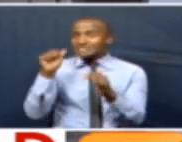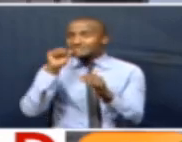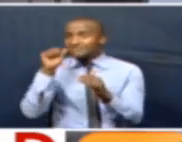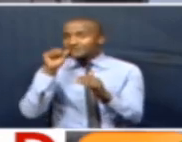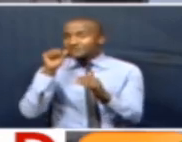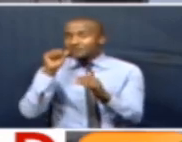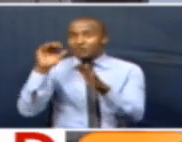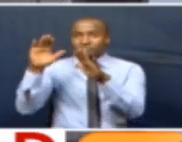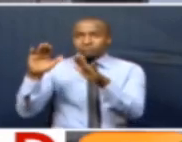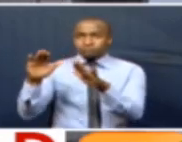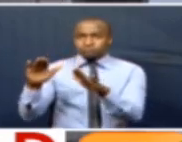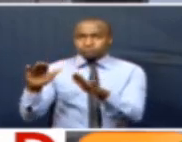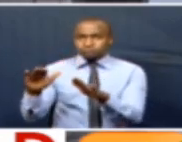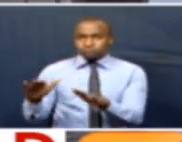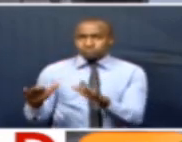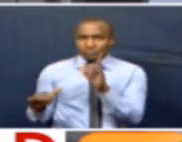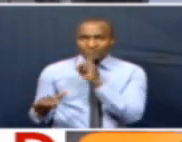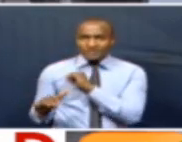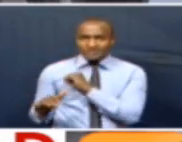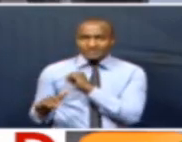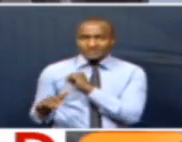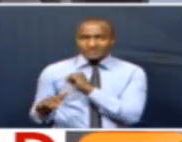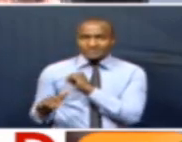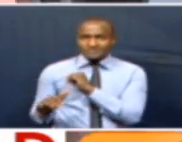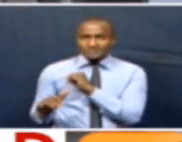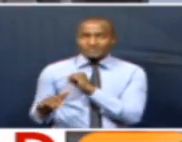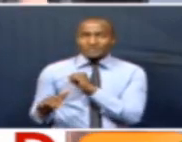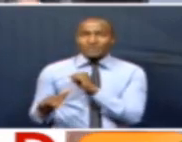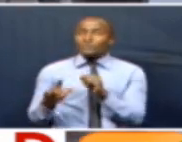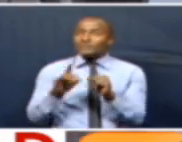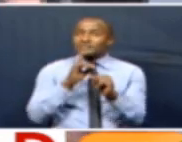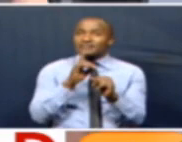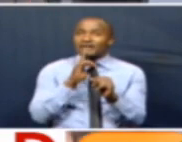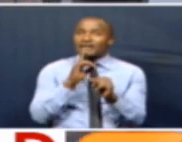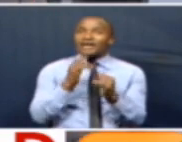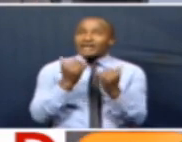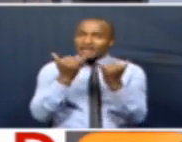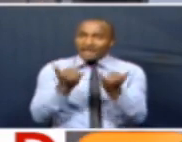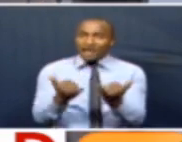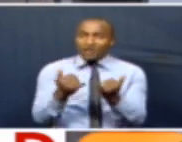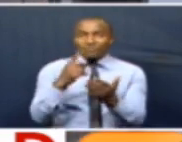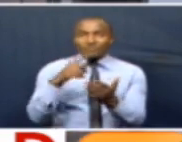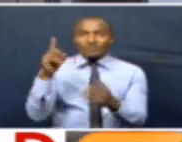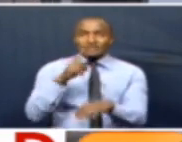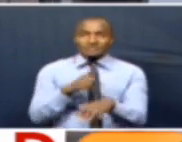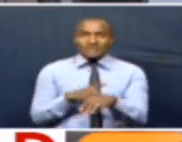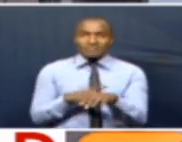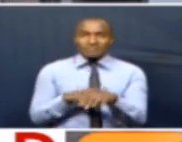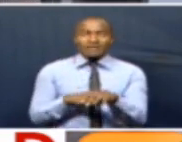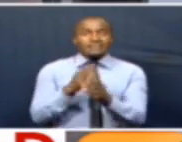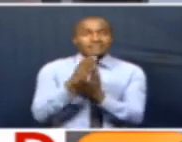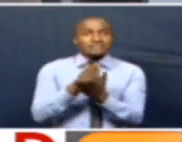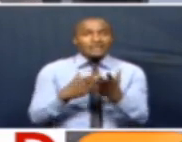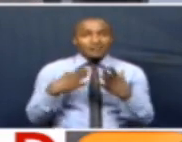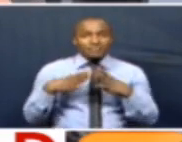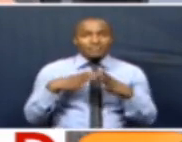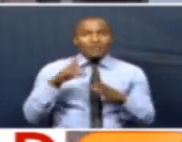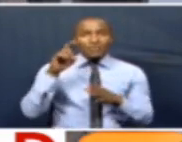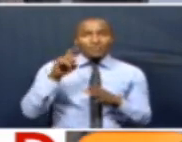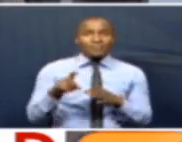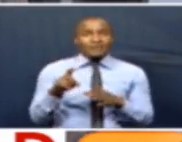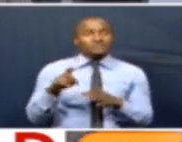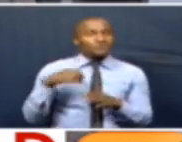down, right? Mm-hmm. And we said, this is the time. Okay. Some of the people that we must actually